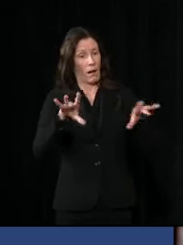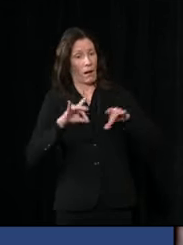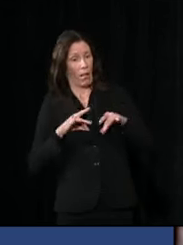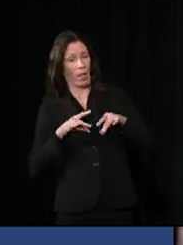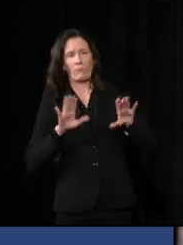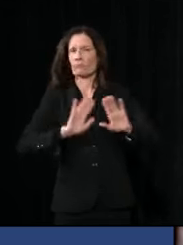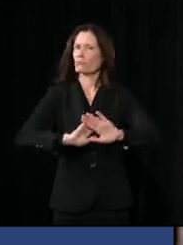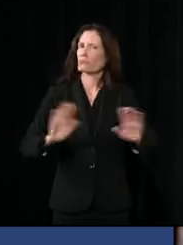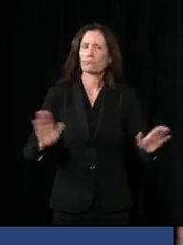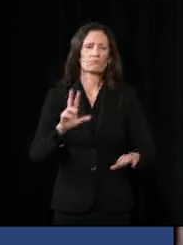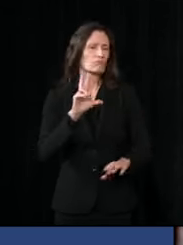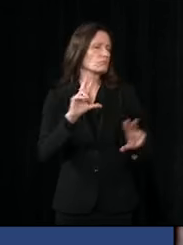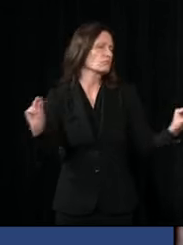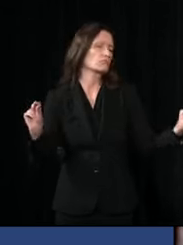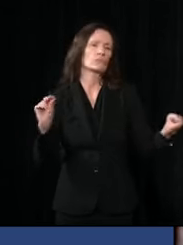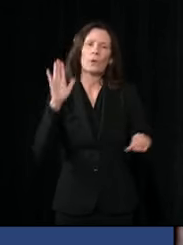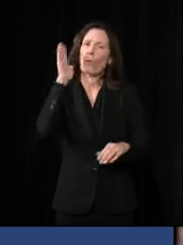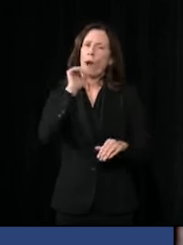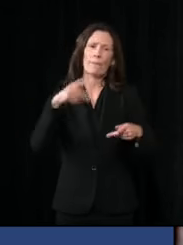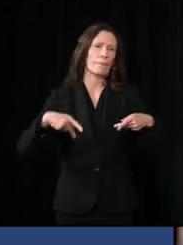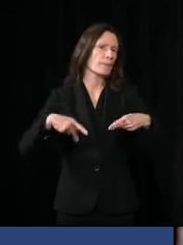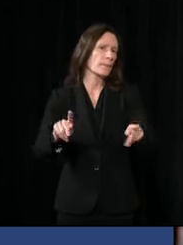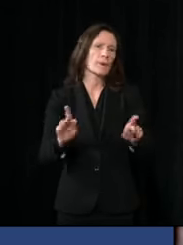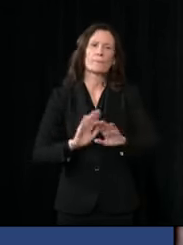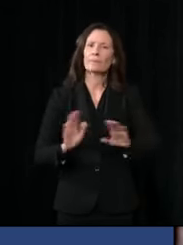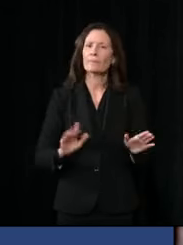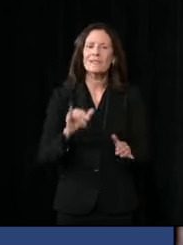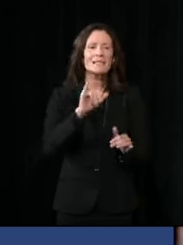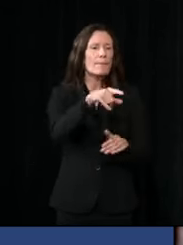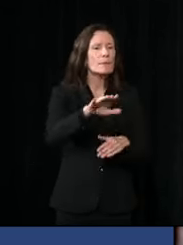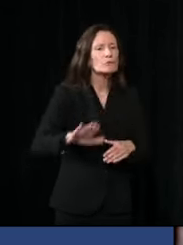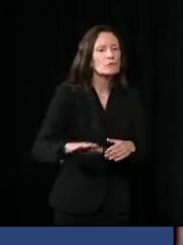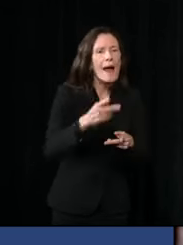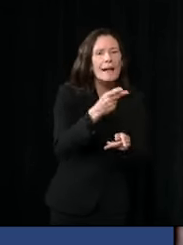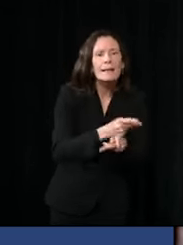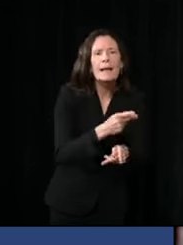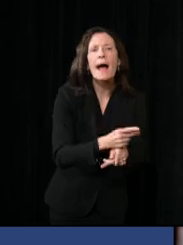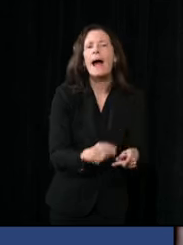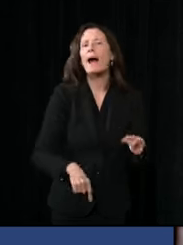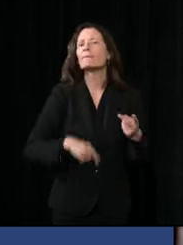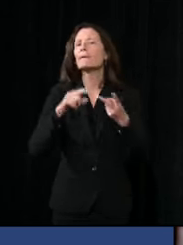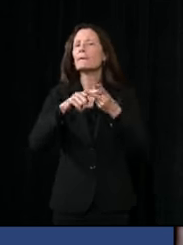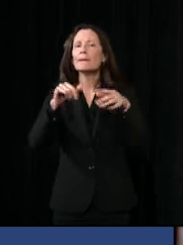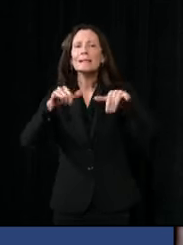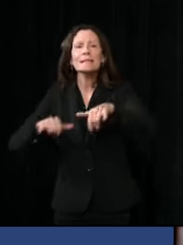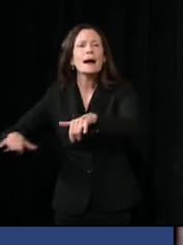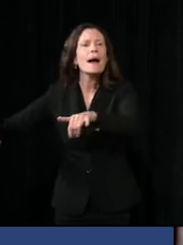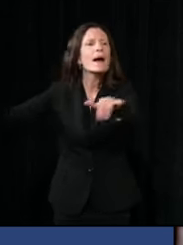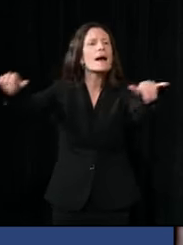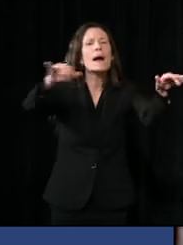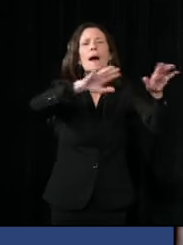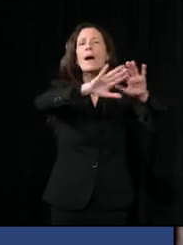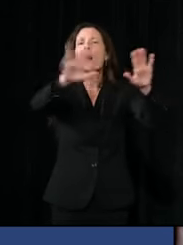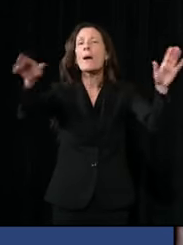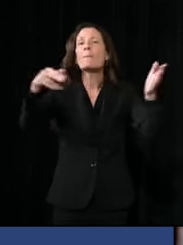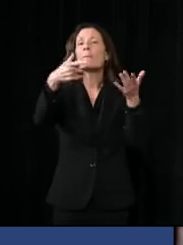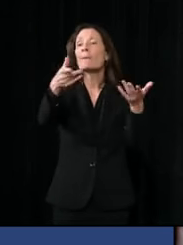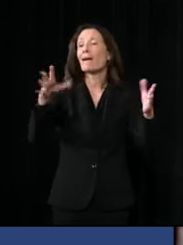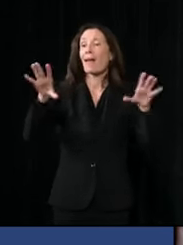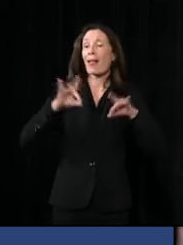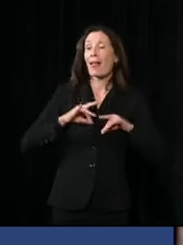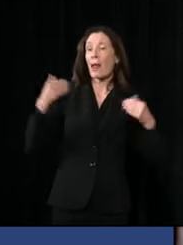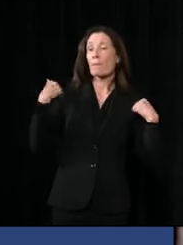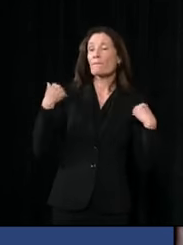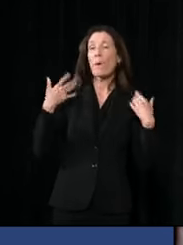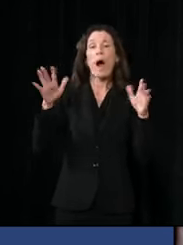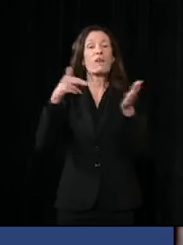manufacturing. We need targeted programs for each of these to help them get back on their feet. And we need to think beyond this crisis so that we